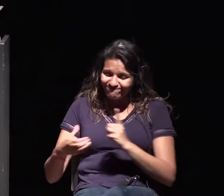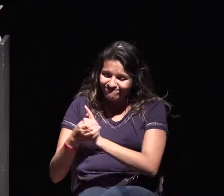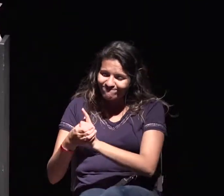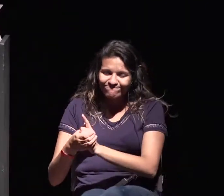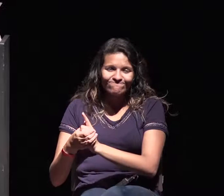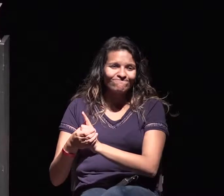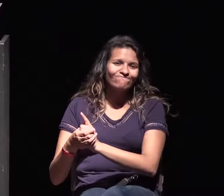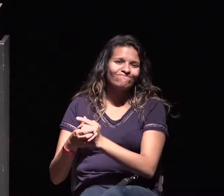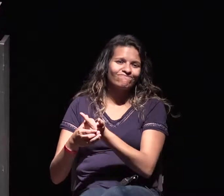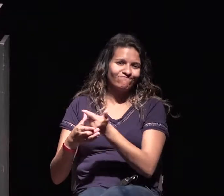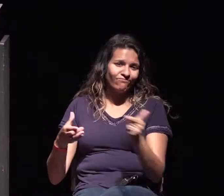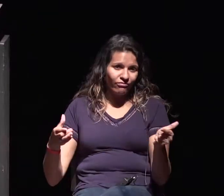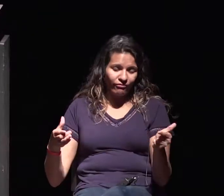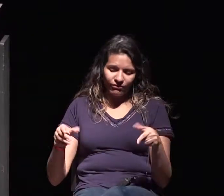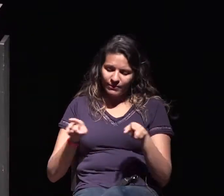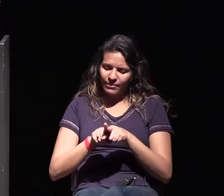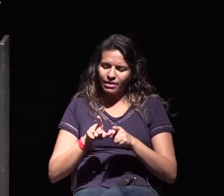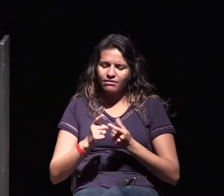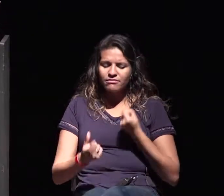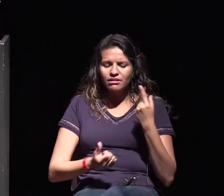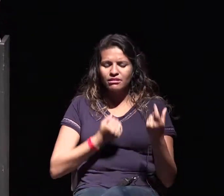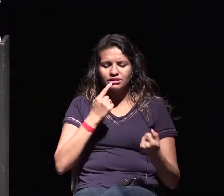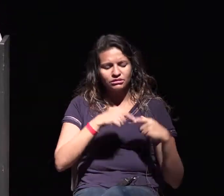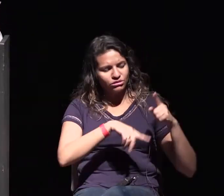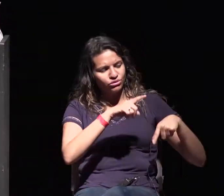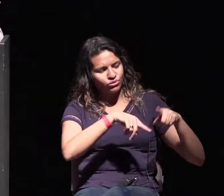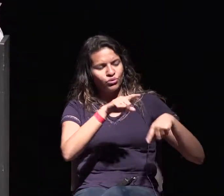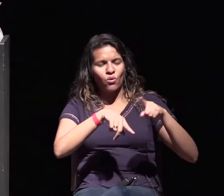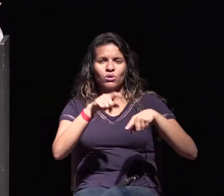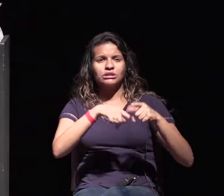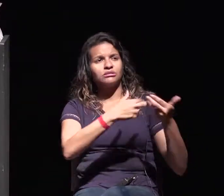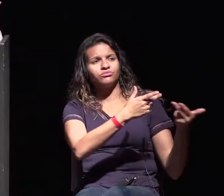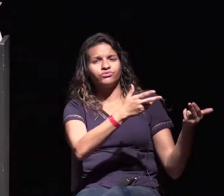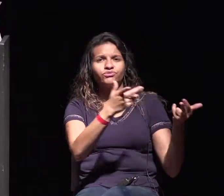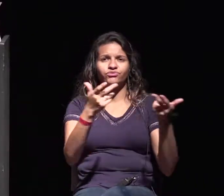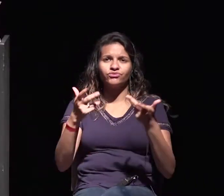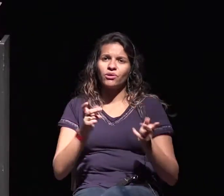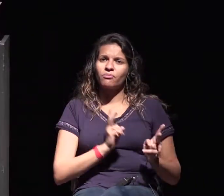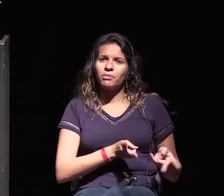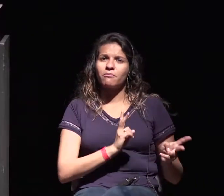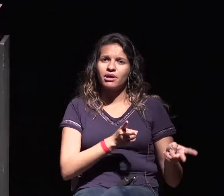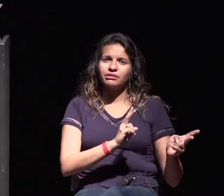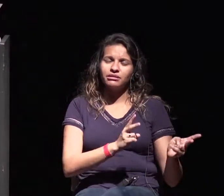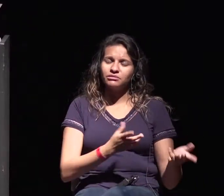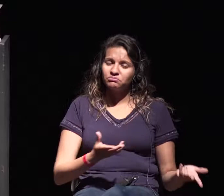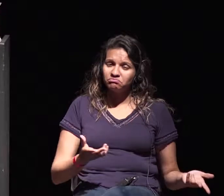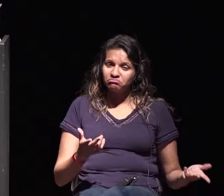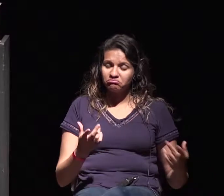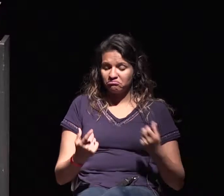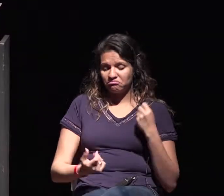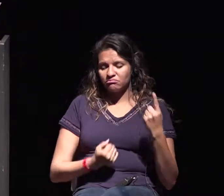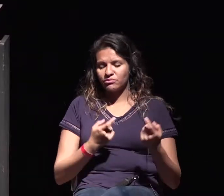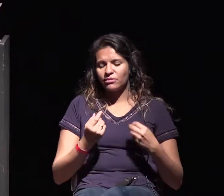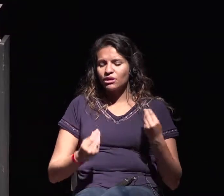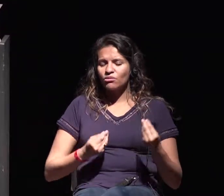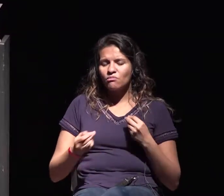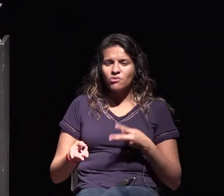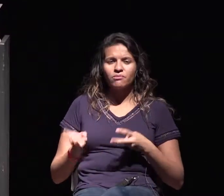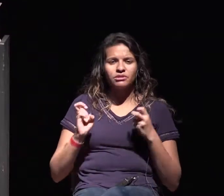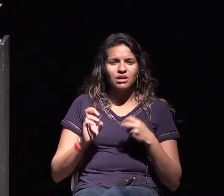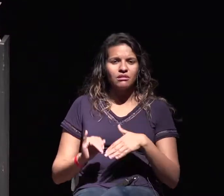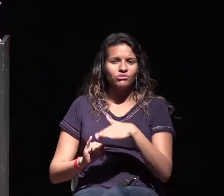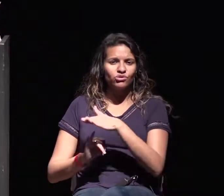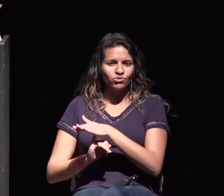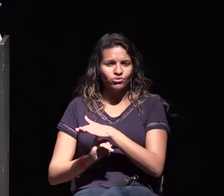affairs. Antibody recognize and latch onto the institution in order to remove, alter, or even destroy